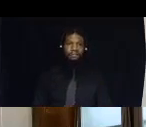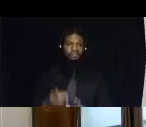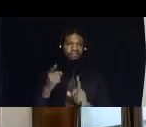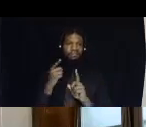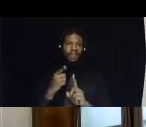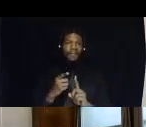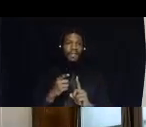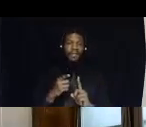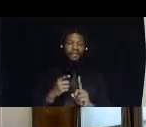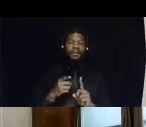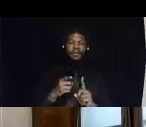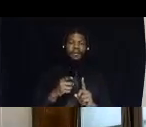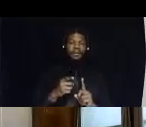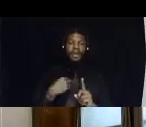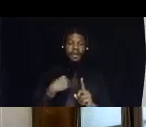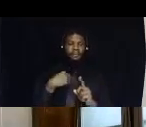judicial